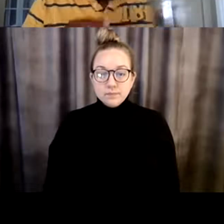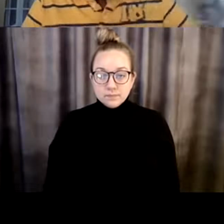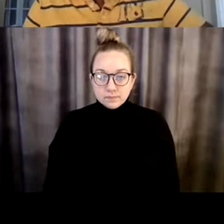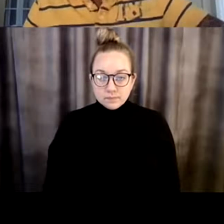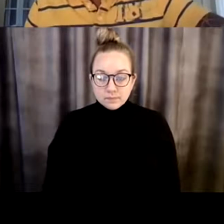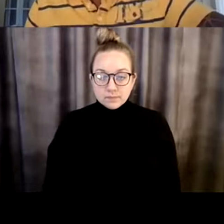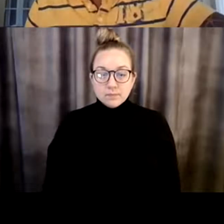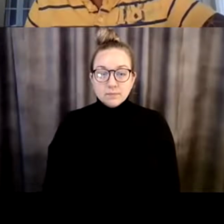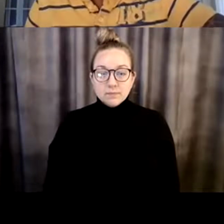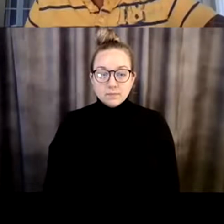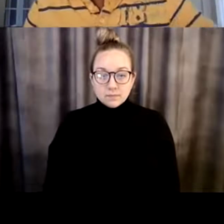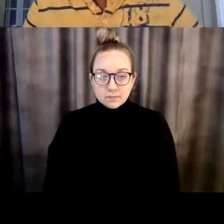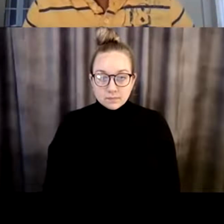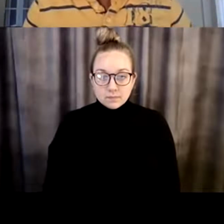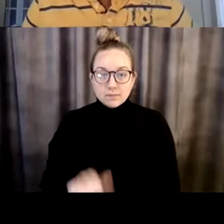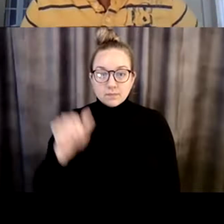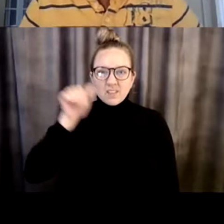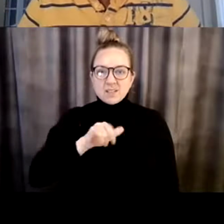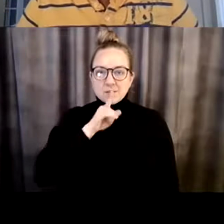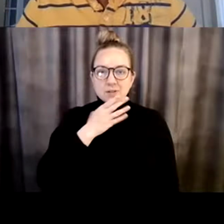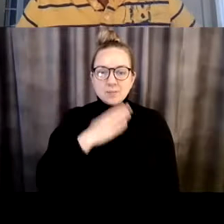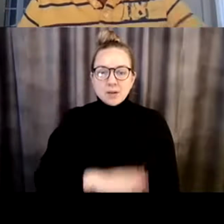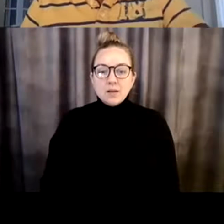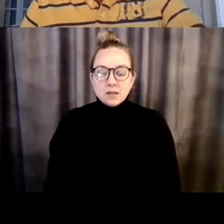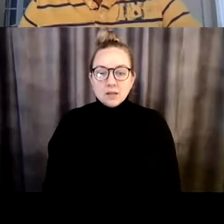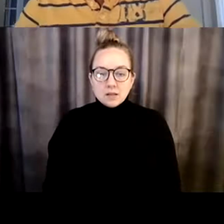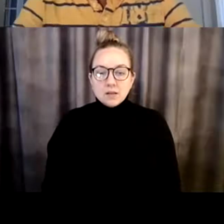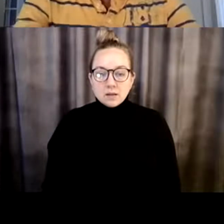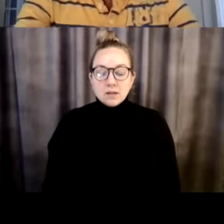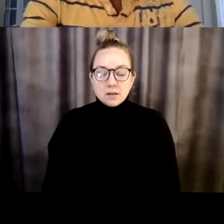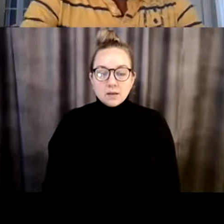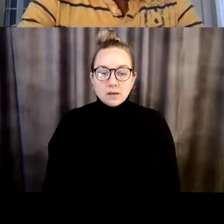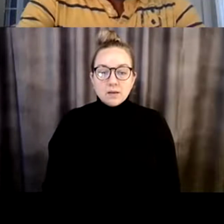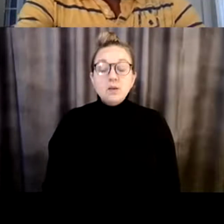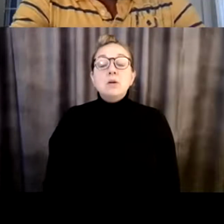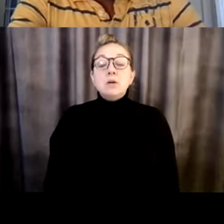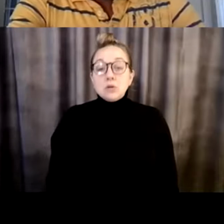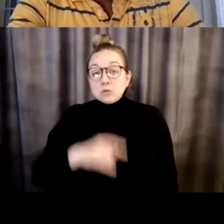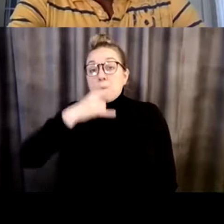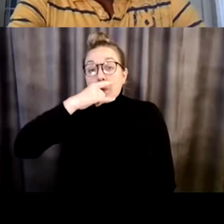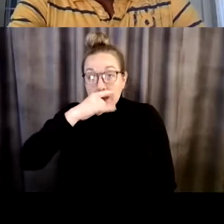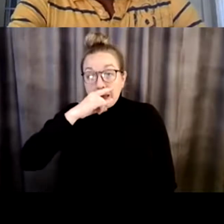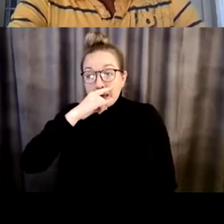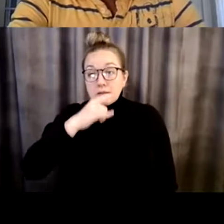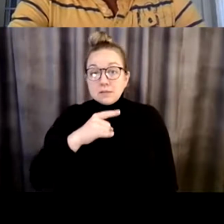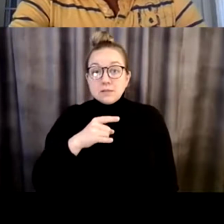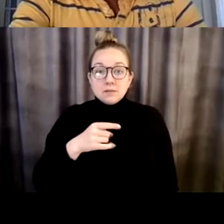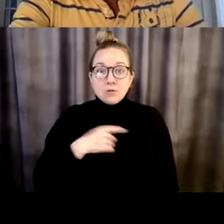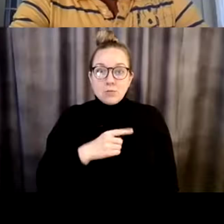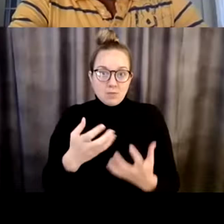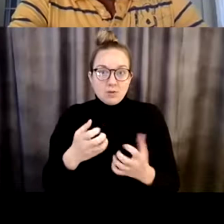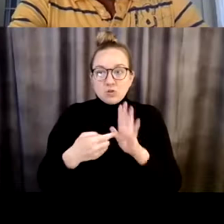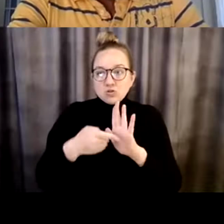learn, grow, and continue to explore the world around them. So as some of you